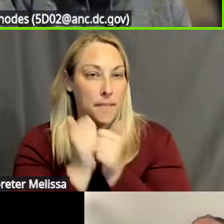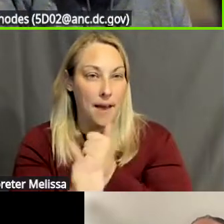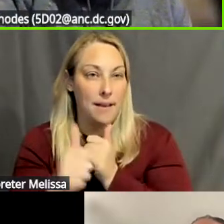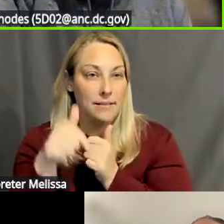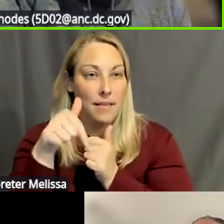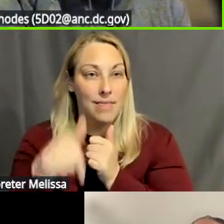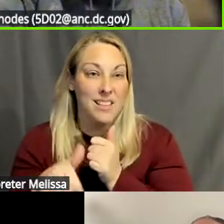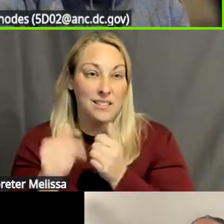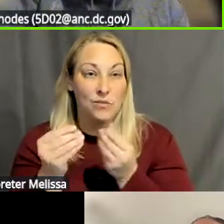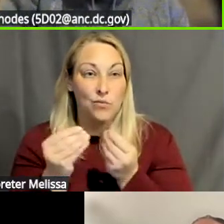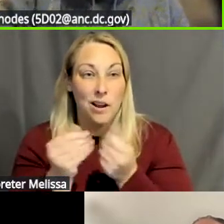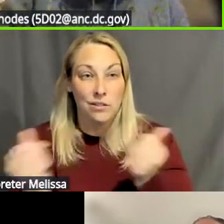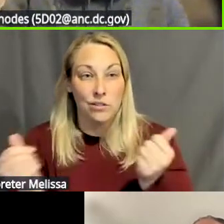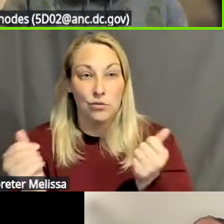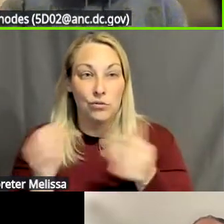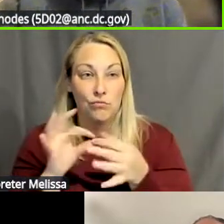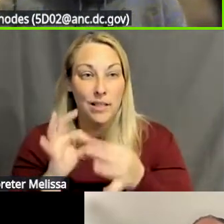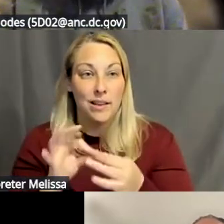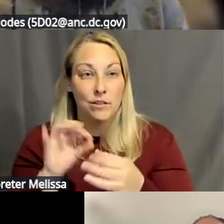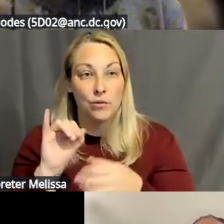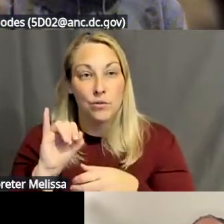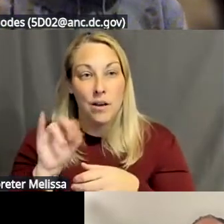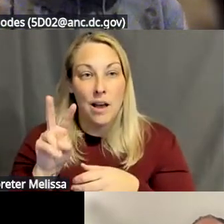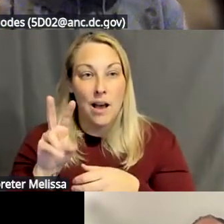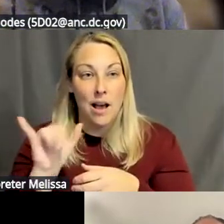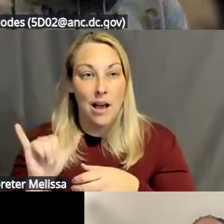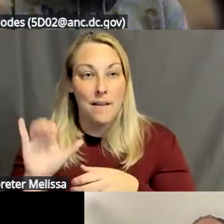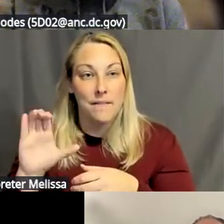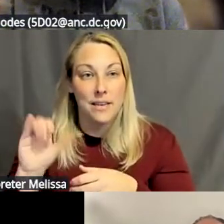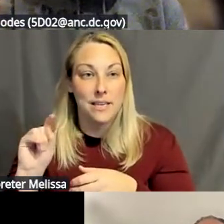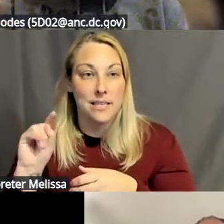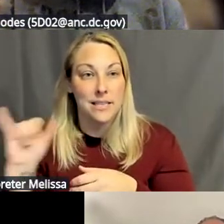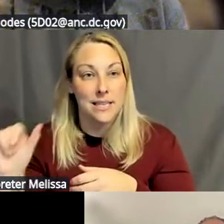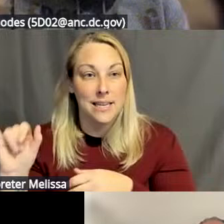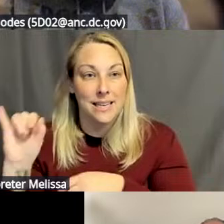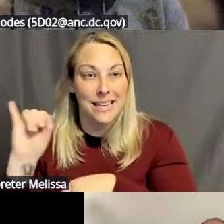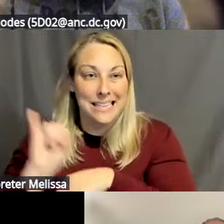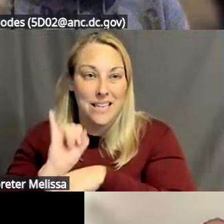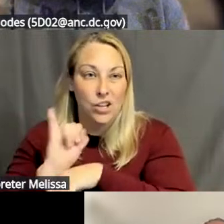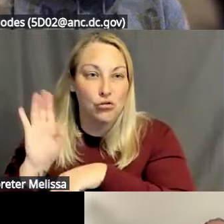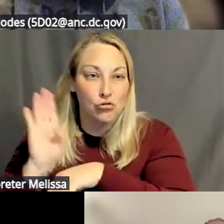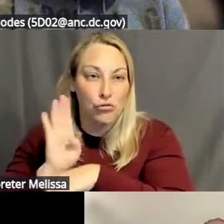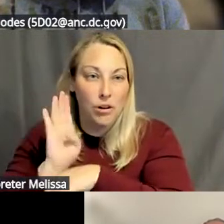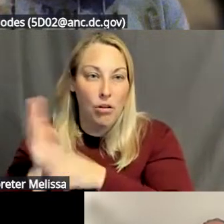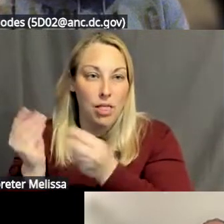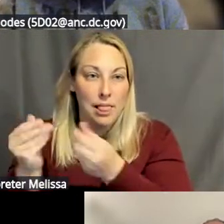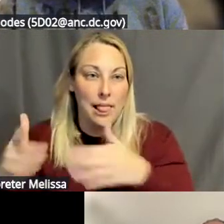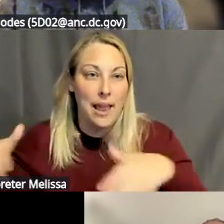resolution on Ivy City industrial land uses